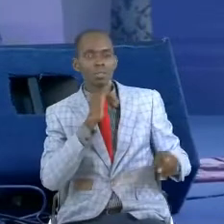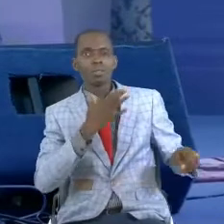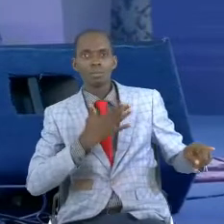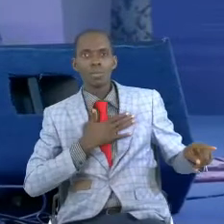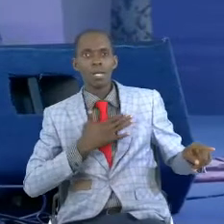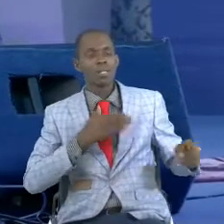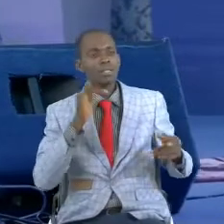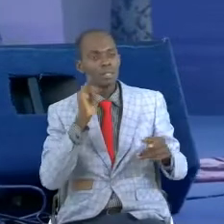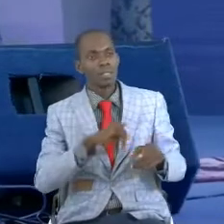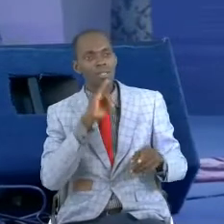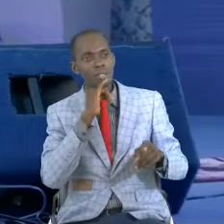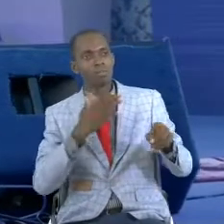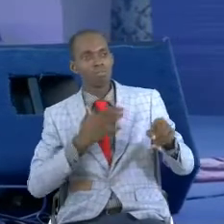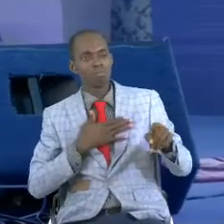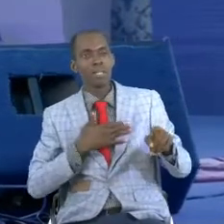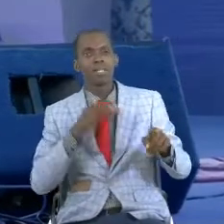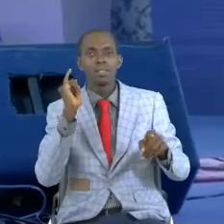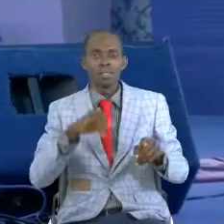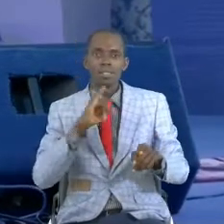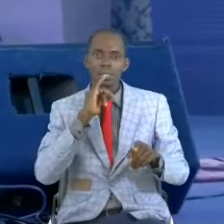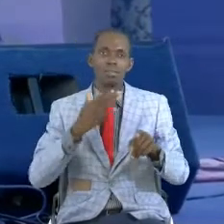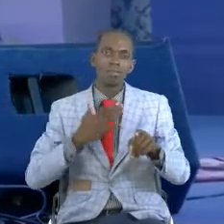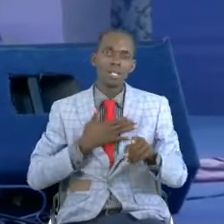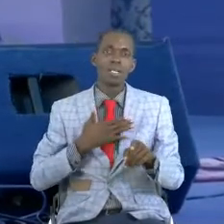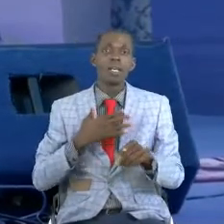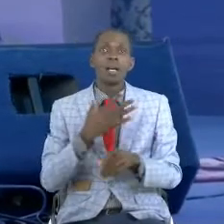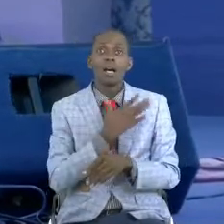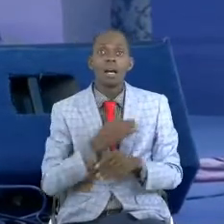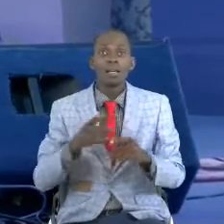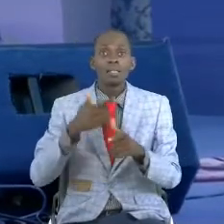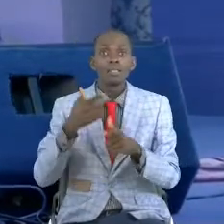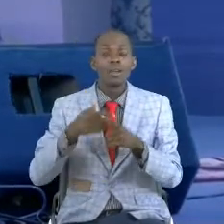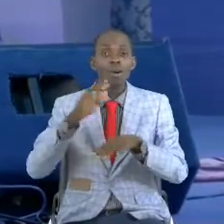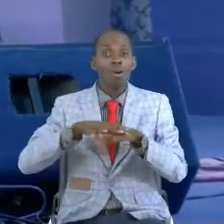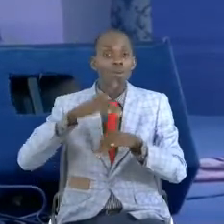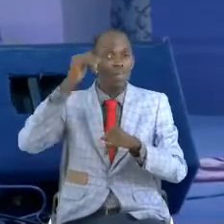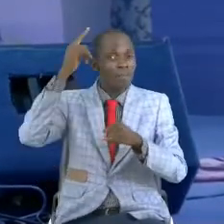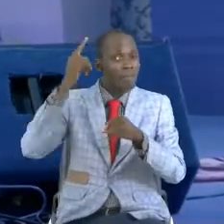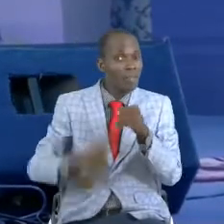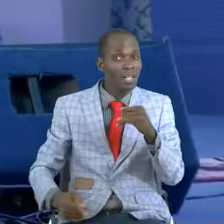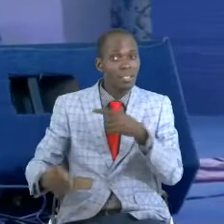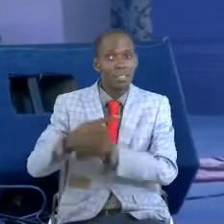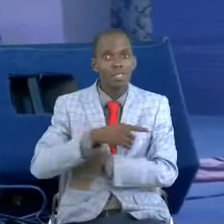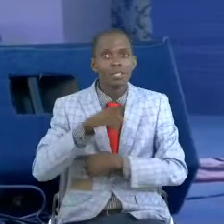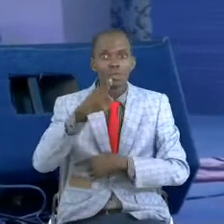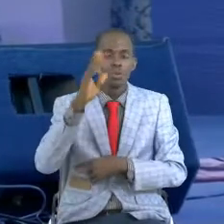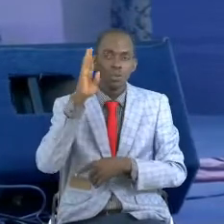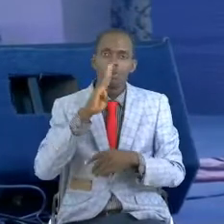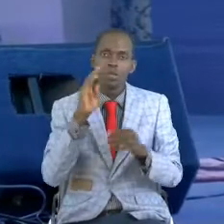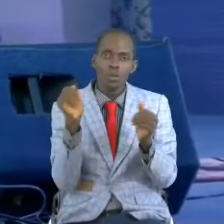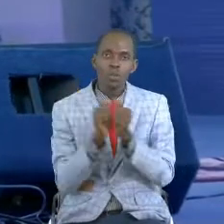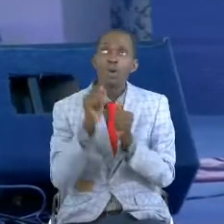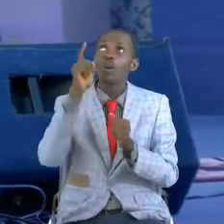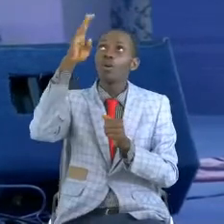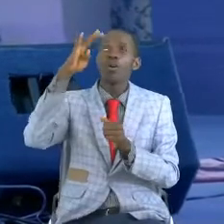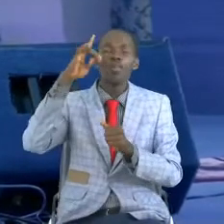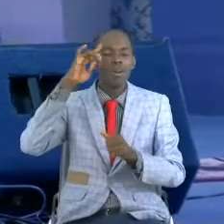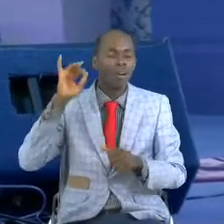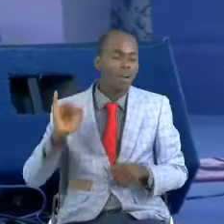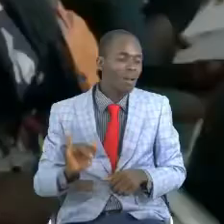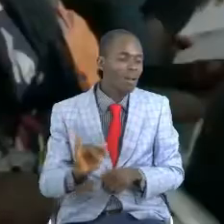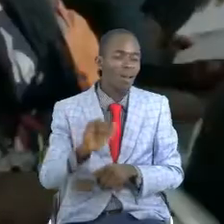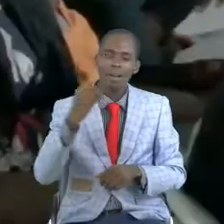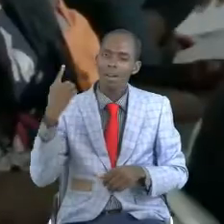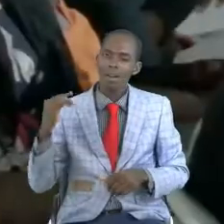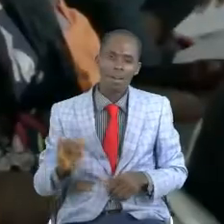mine. That is mine. And then on the final day, you will be with God forever and ever, forever and